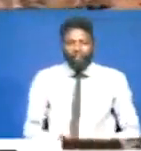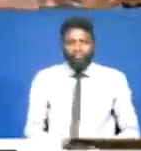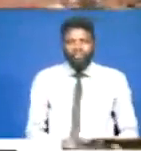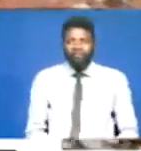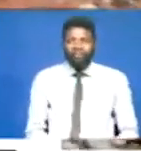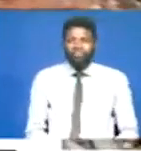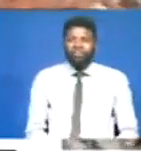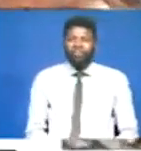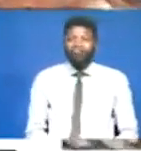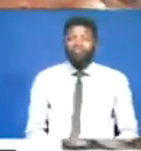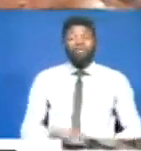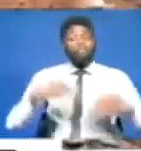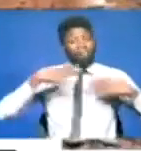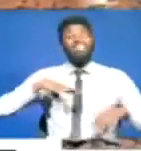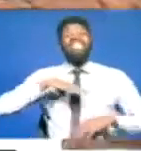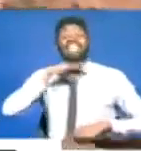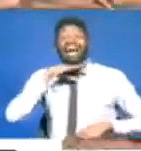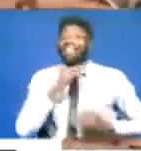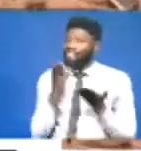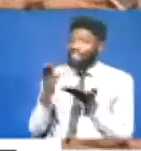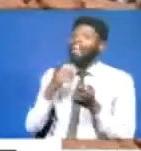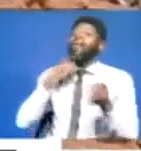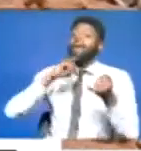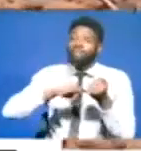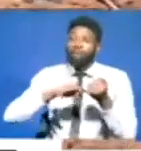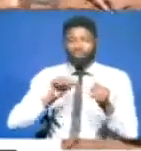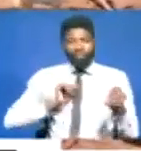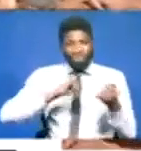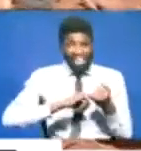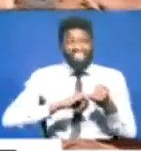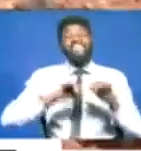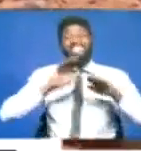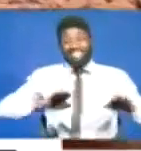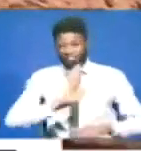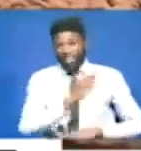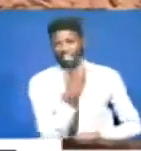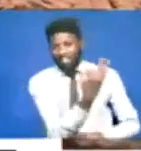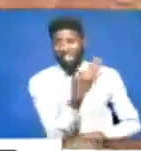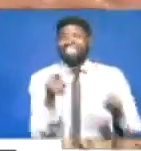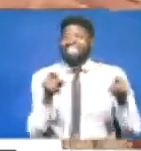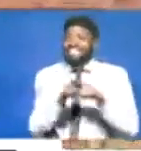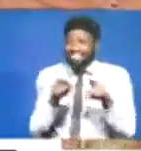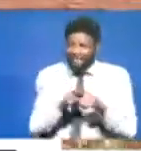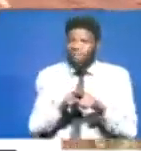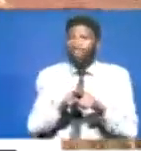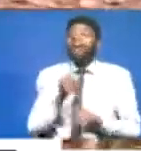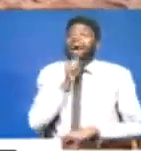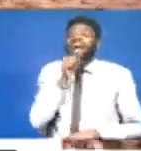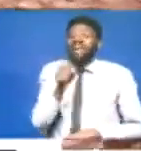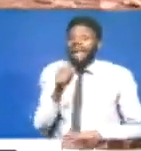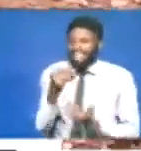Among those who perished was a man, his wife, the three children, and Mudadai's three grandchildren.